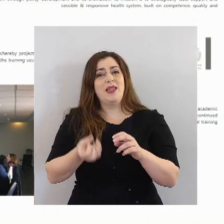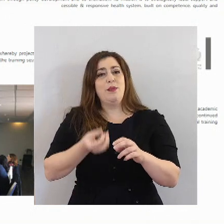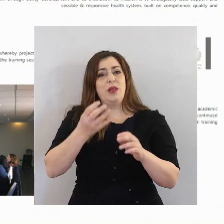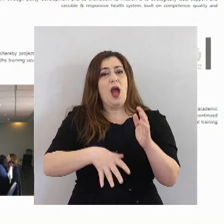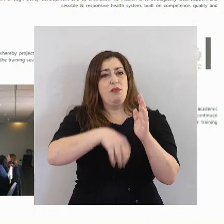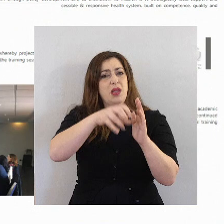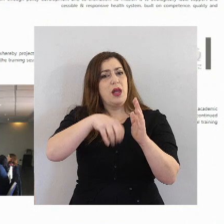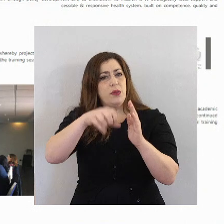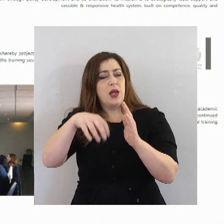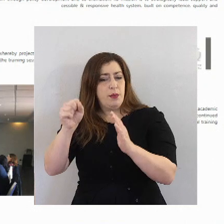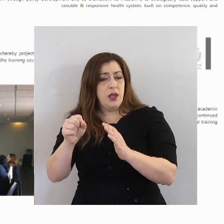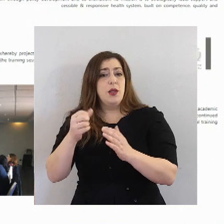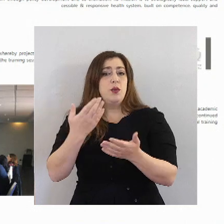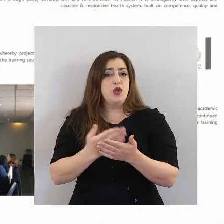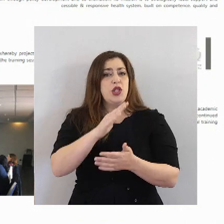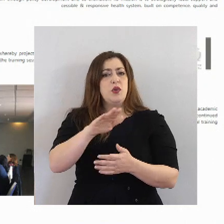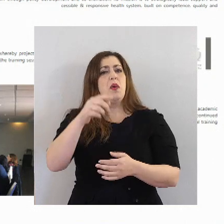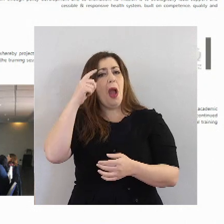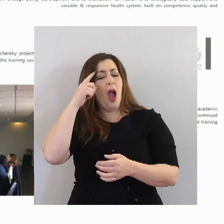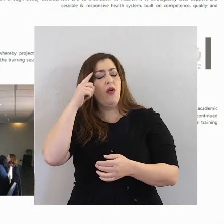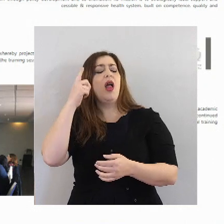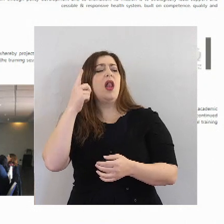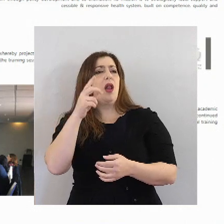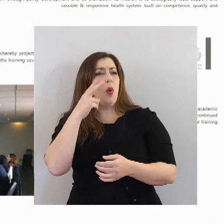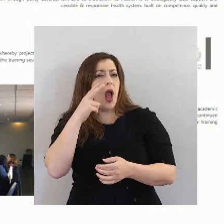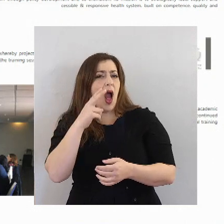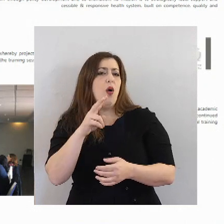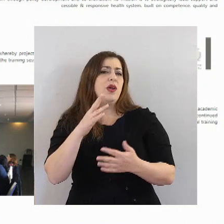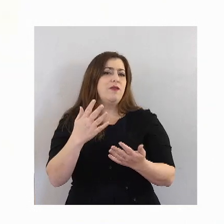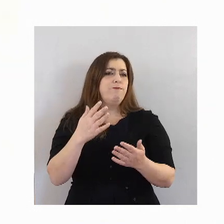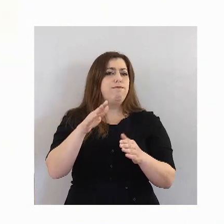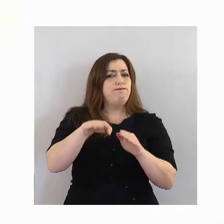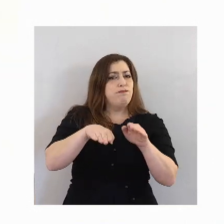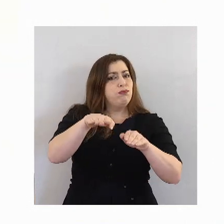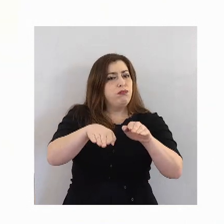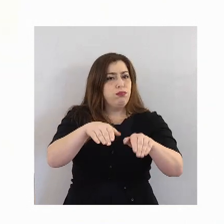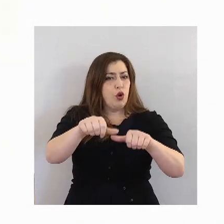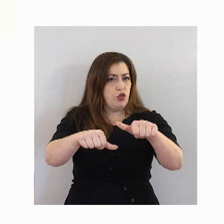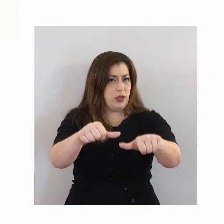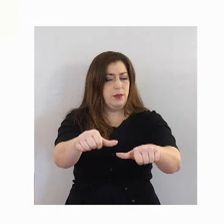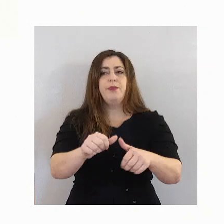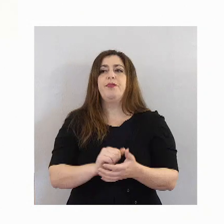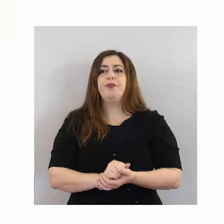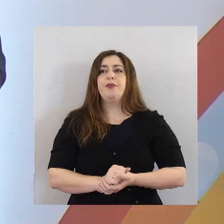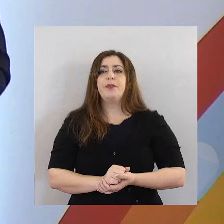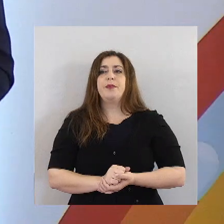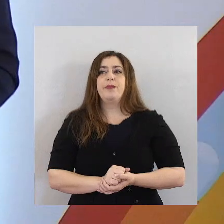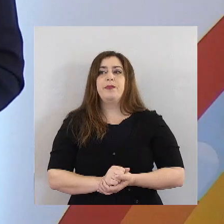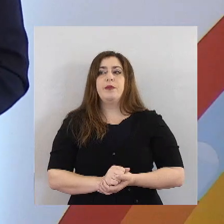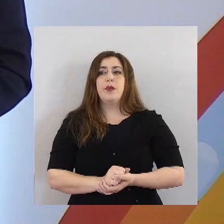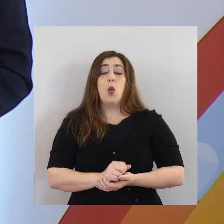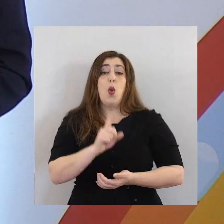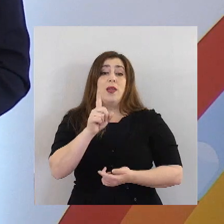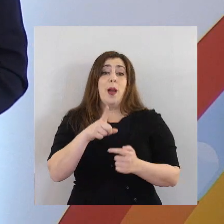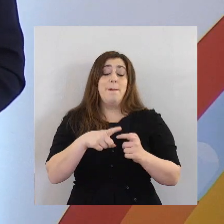the project aims and implementation. One of the initial tasks was